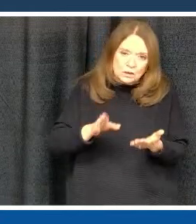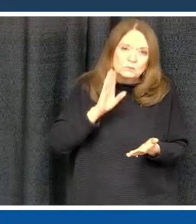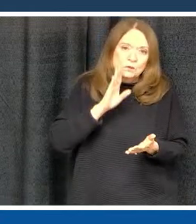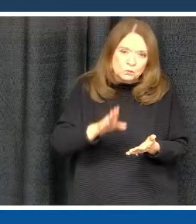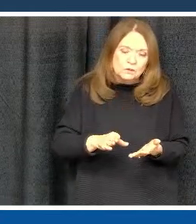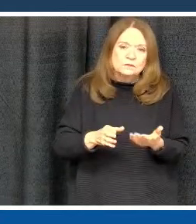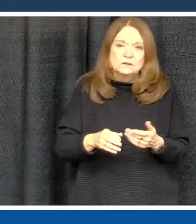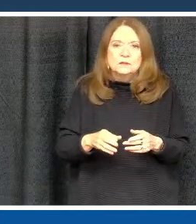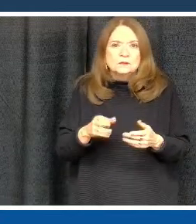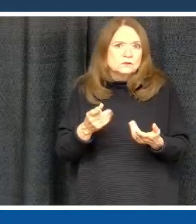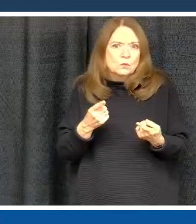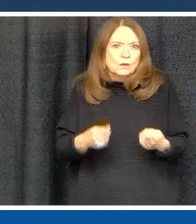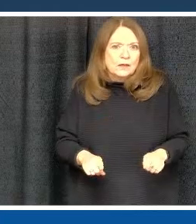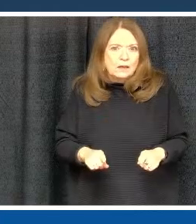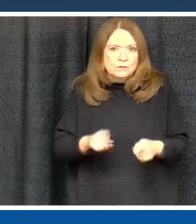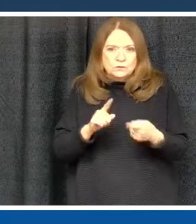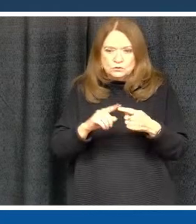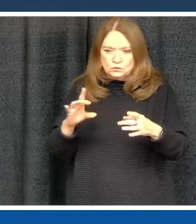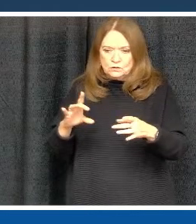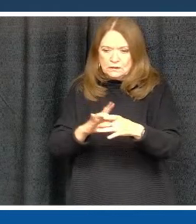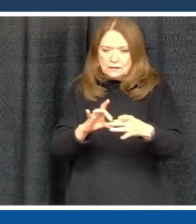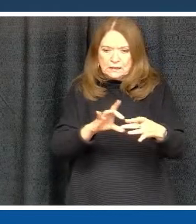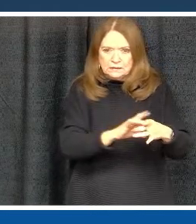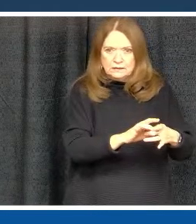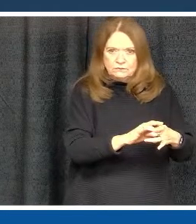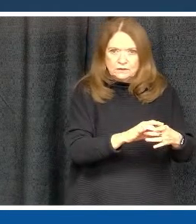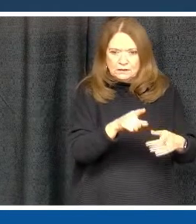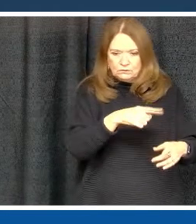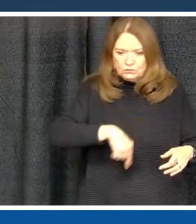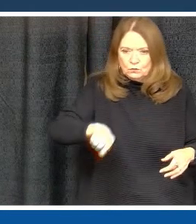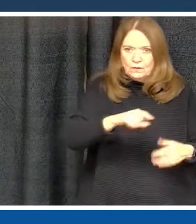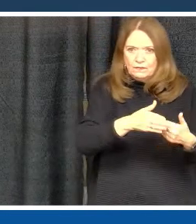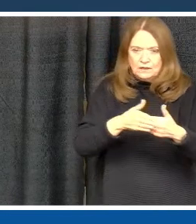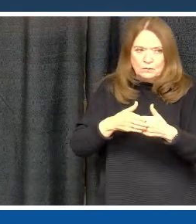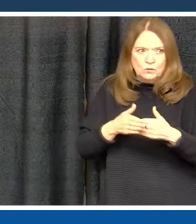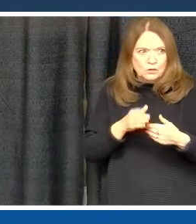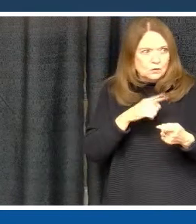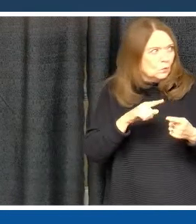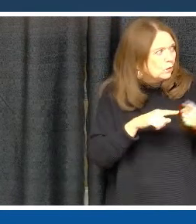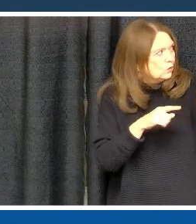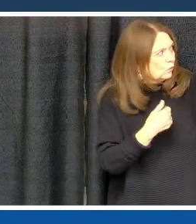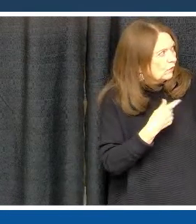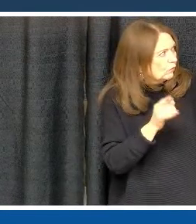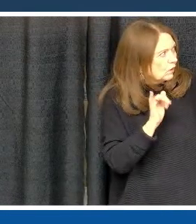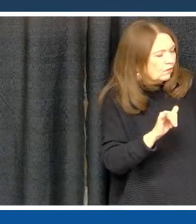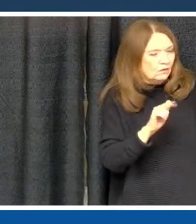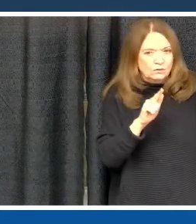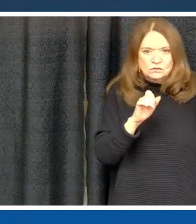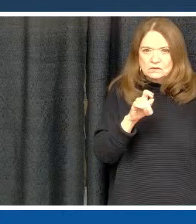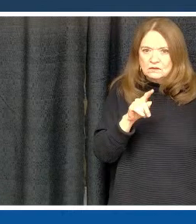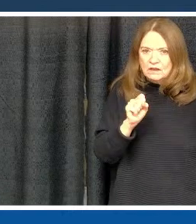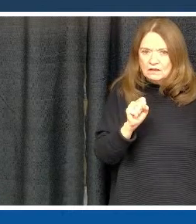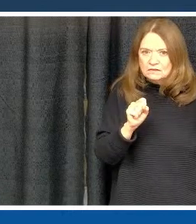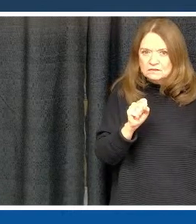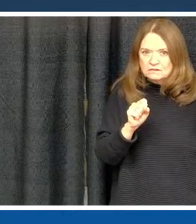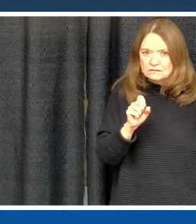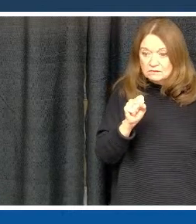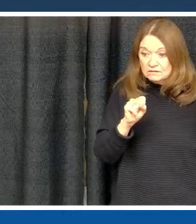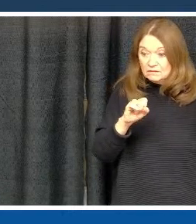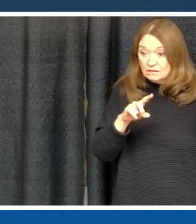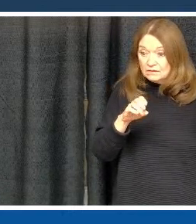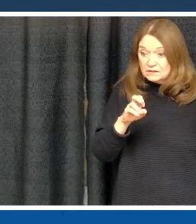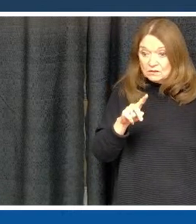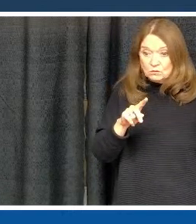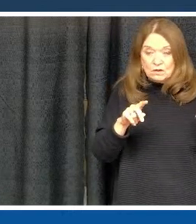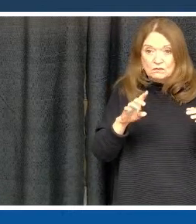these. So what happens to the connectivity of the sidewalks throughout the neighborhood when you get to a lot like one of these two? The sidewalk connectivity is broken